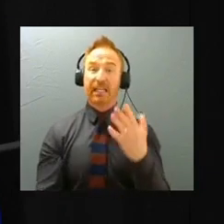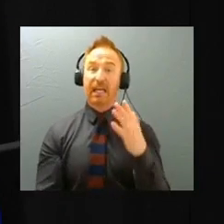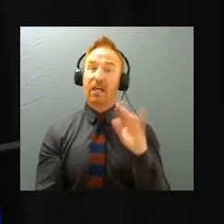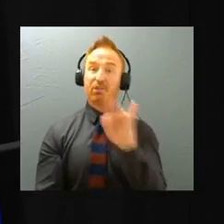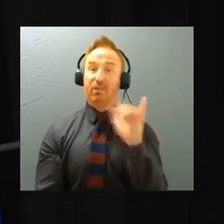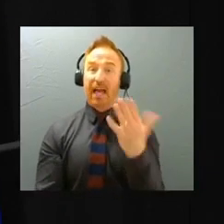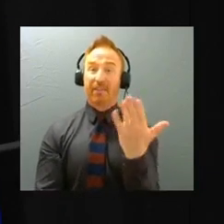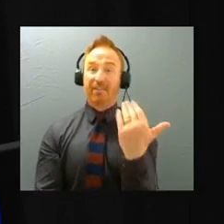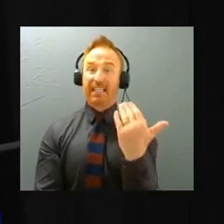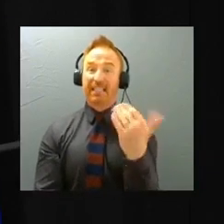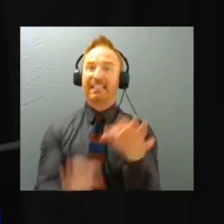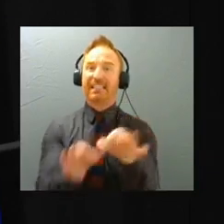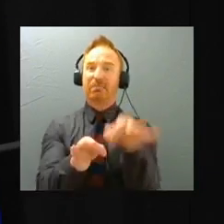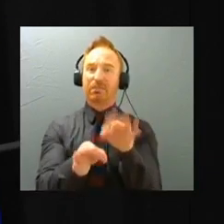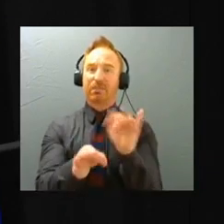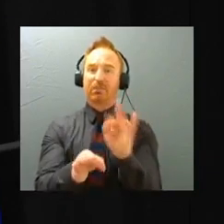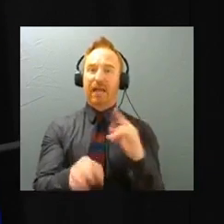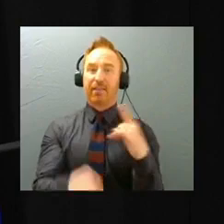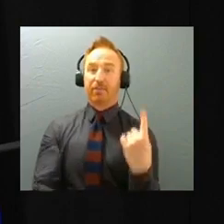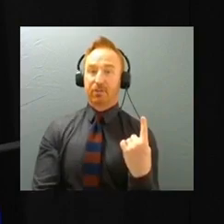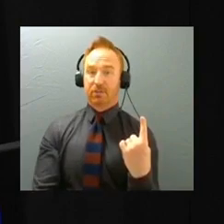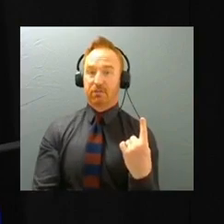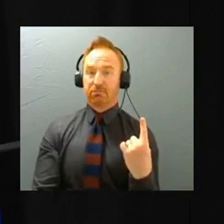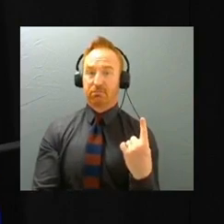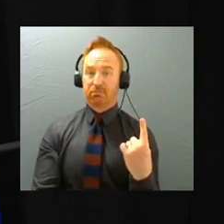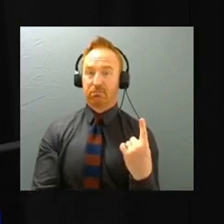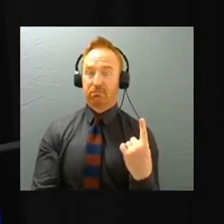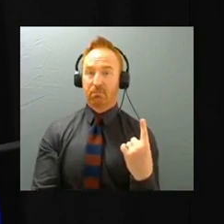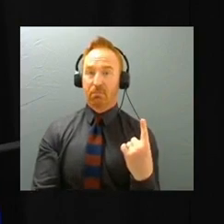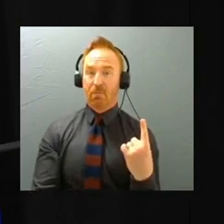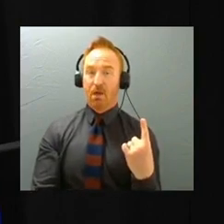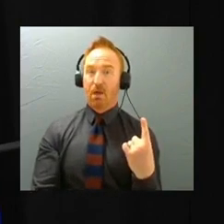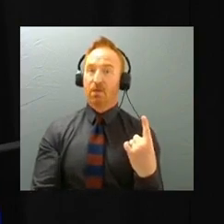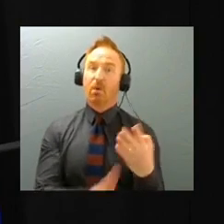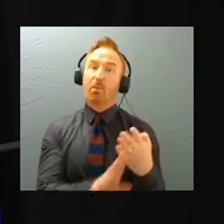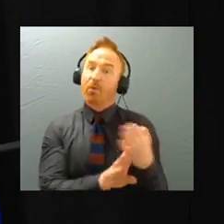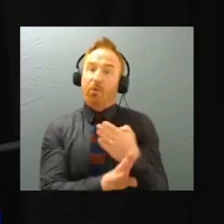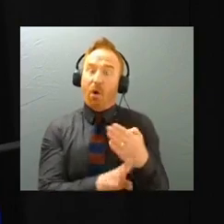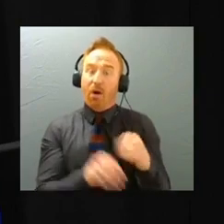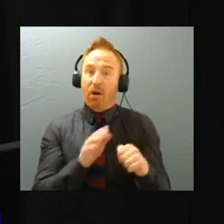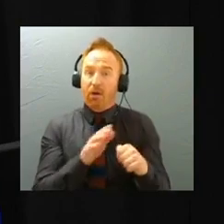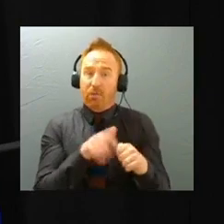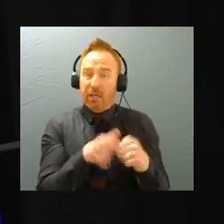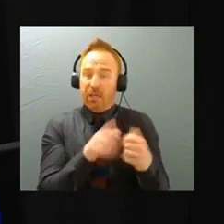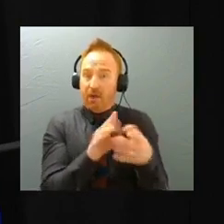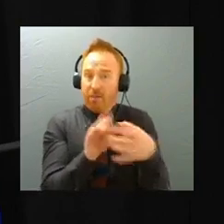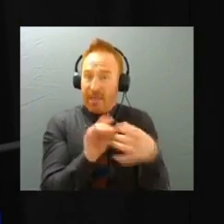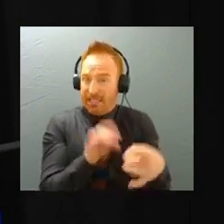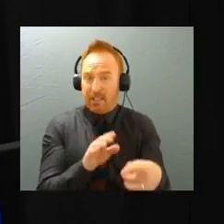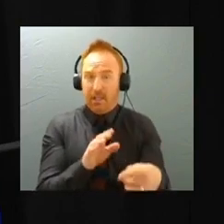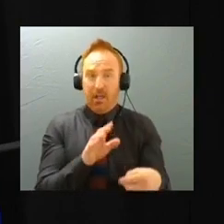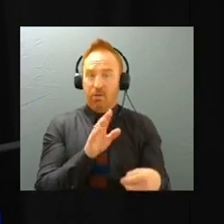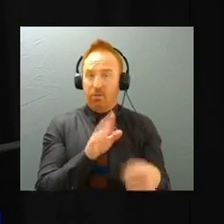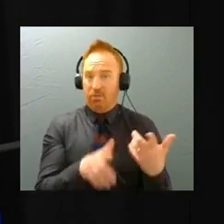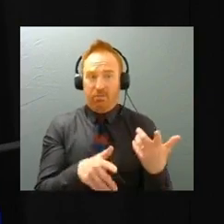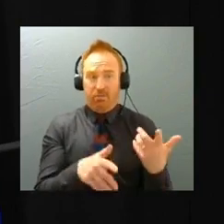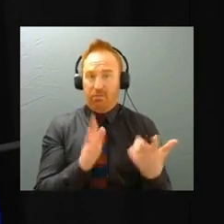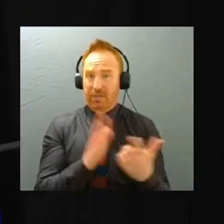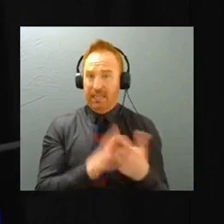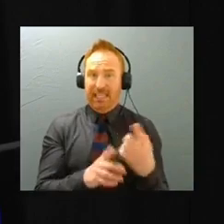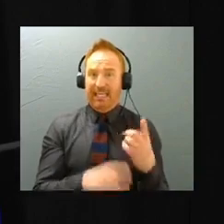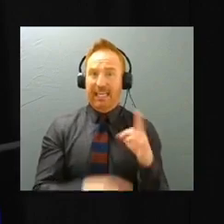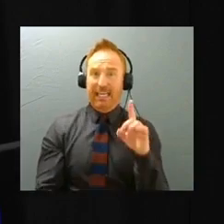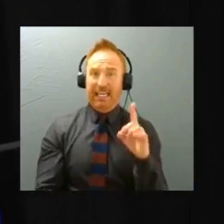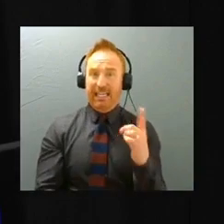the onset of this is there's going to be a lot of moving targets. We're going to see certain provisions maybe be